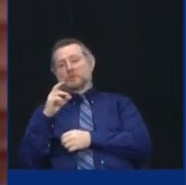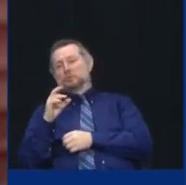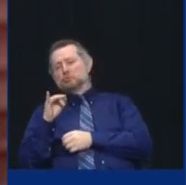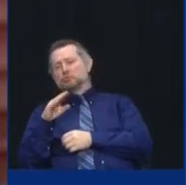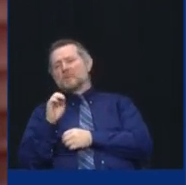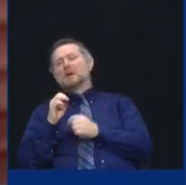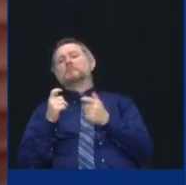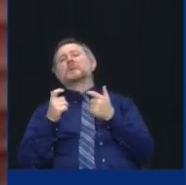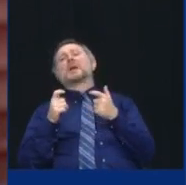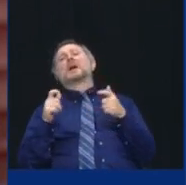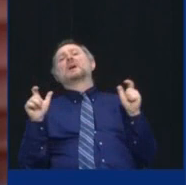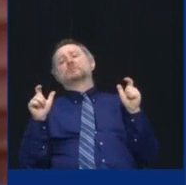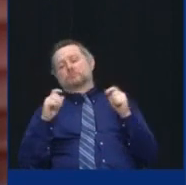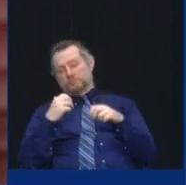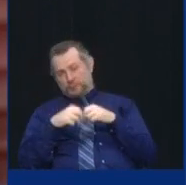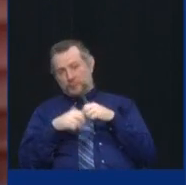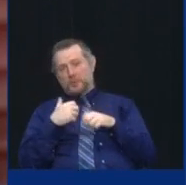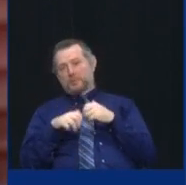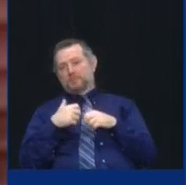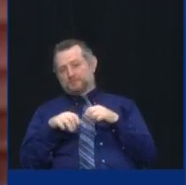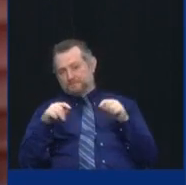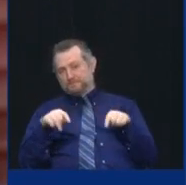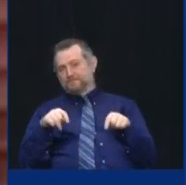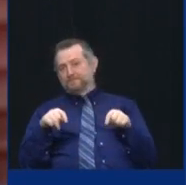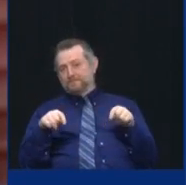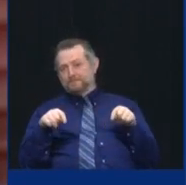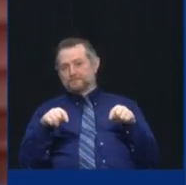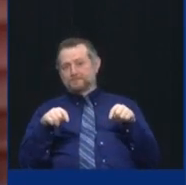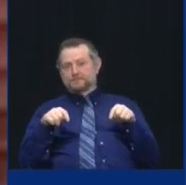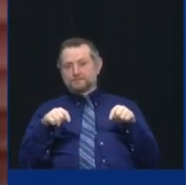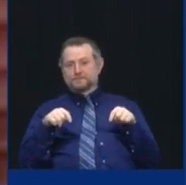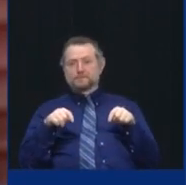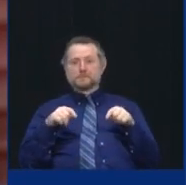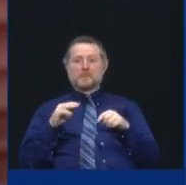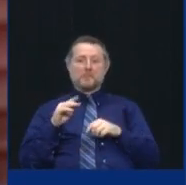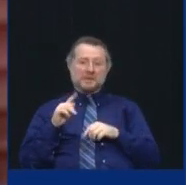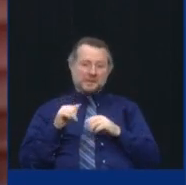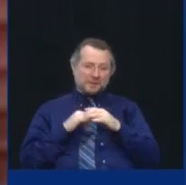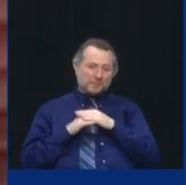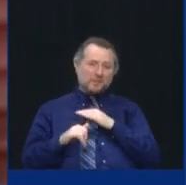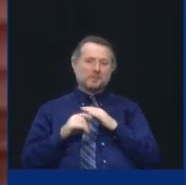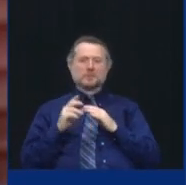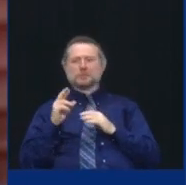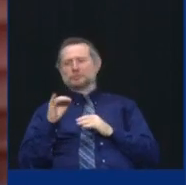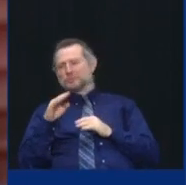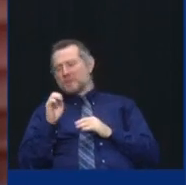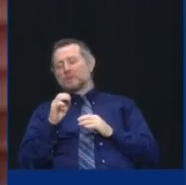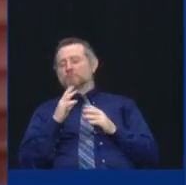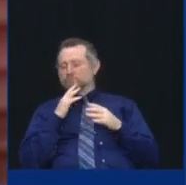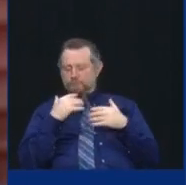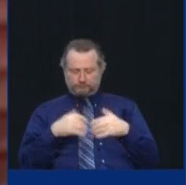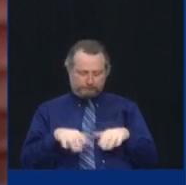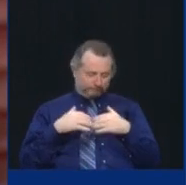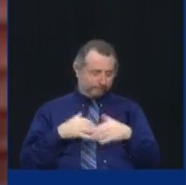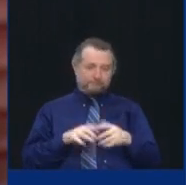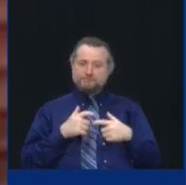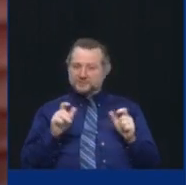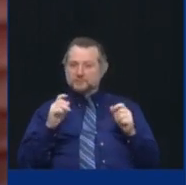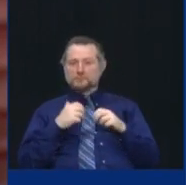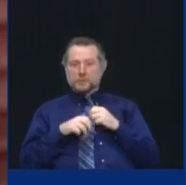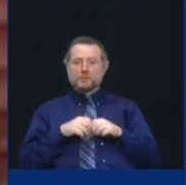in the city. Crime is a major problem in the MTA. The MTA, for the first time,